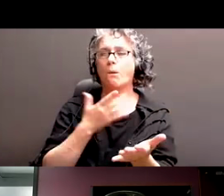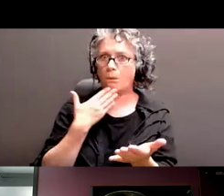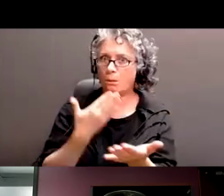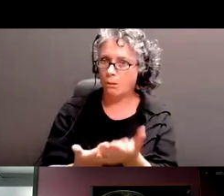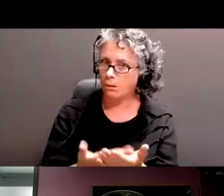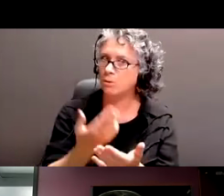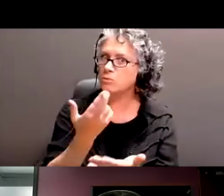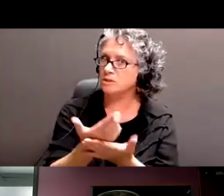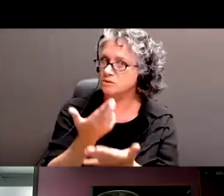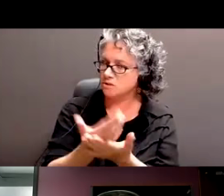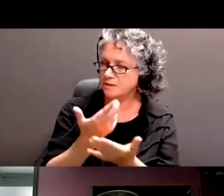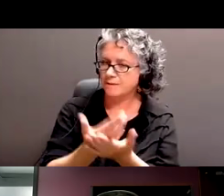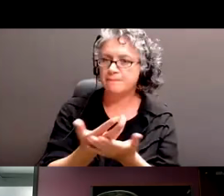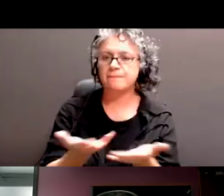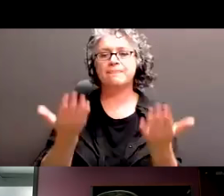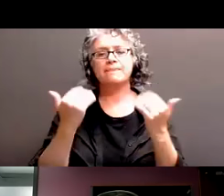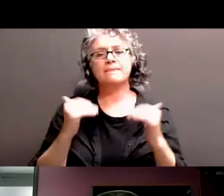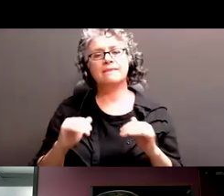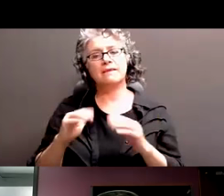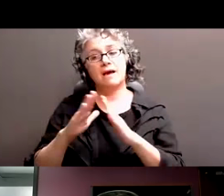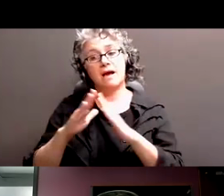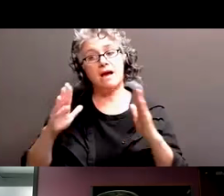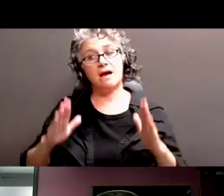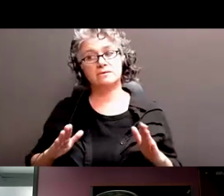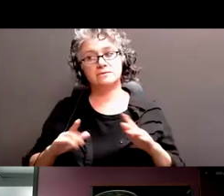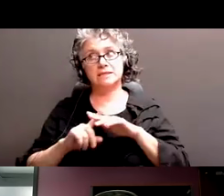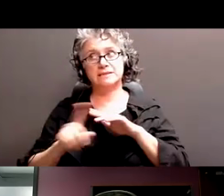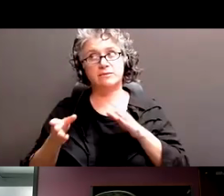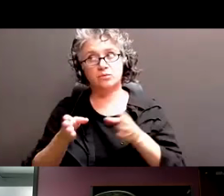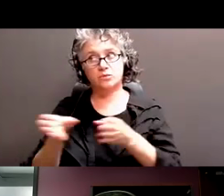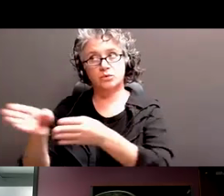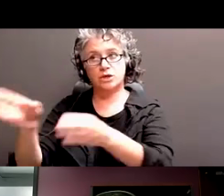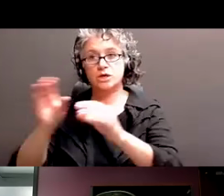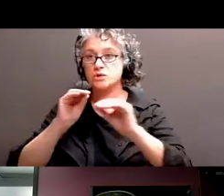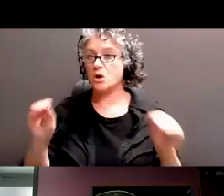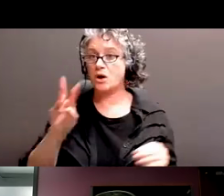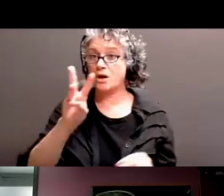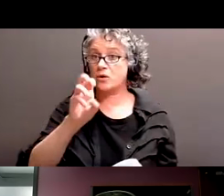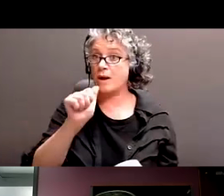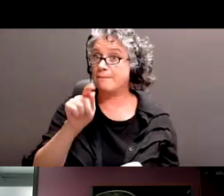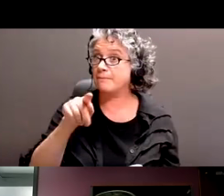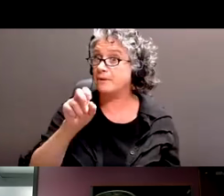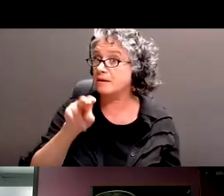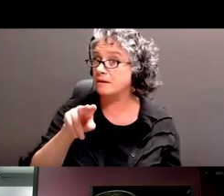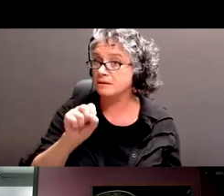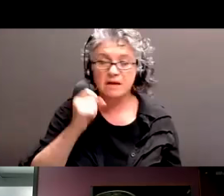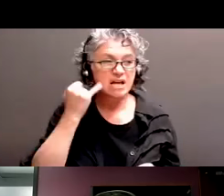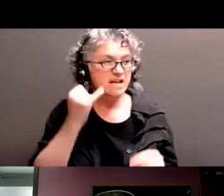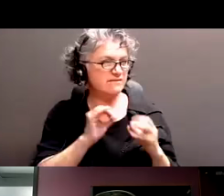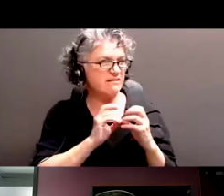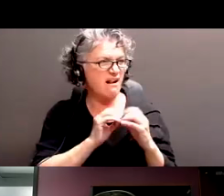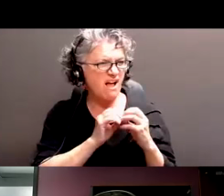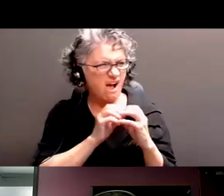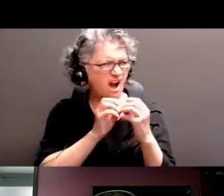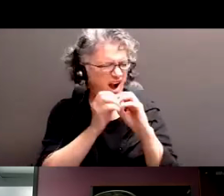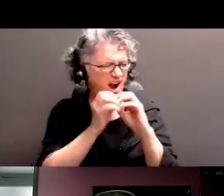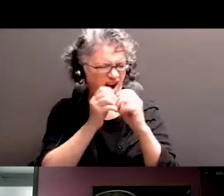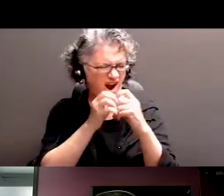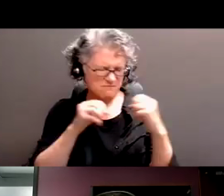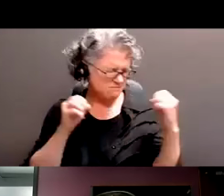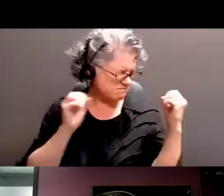Identifying safe areas of the house where there is an escape route and no weapons, so that if arguments occur and escalate, that they're able to get to